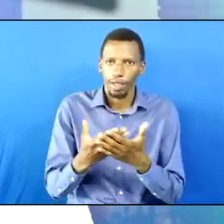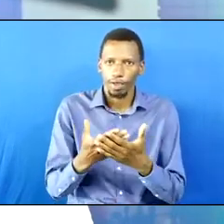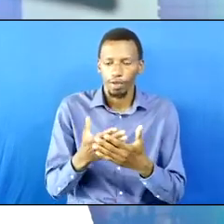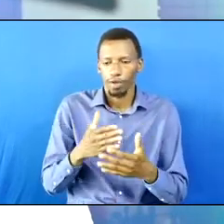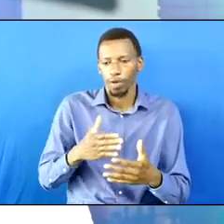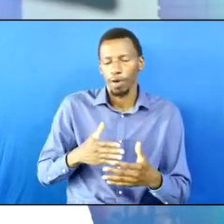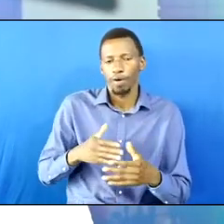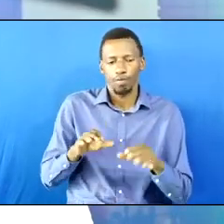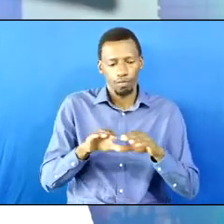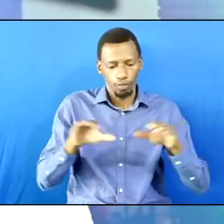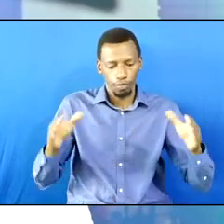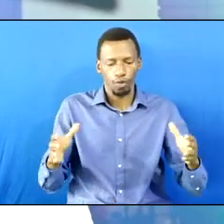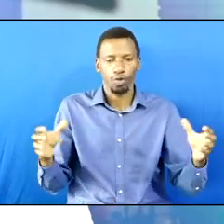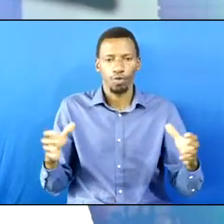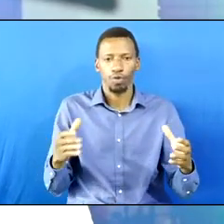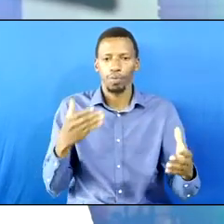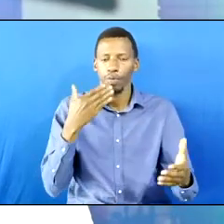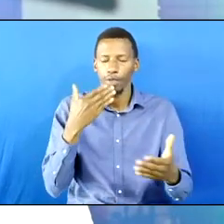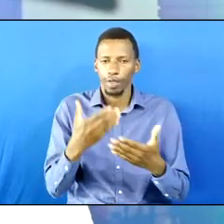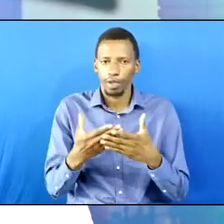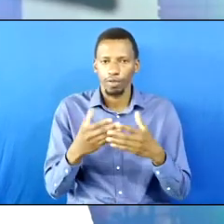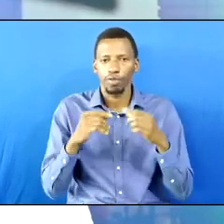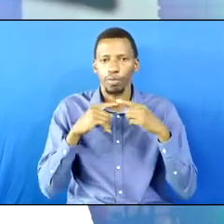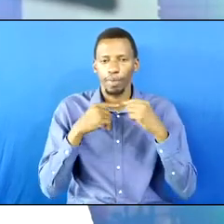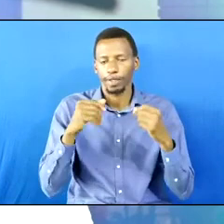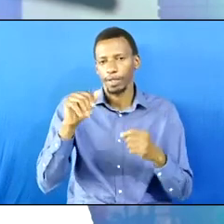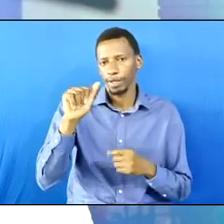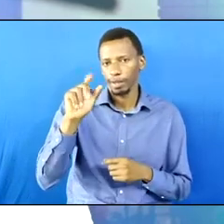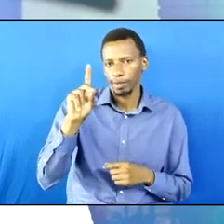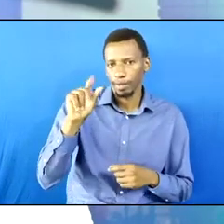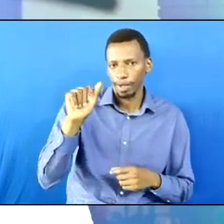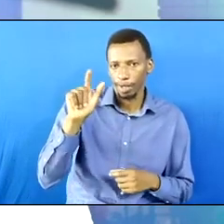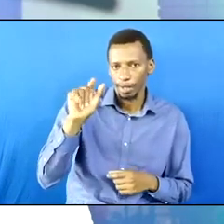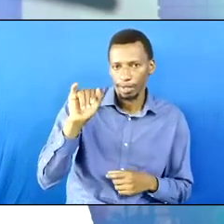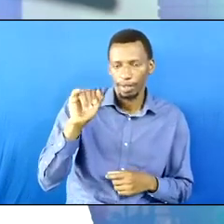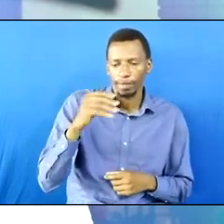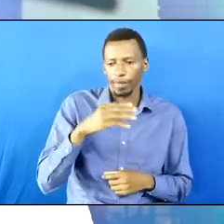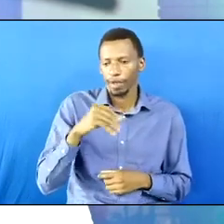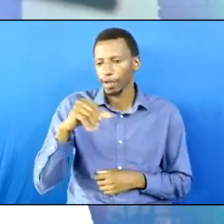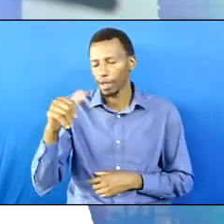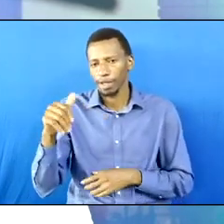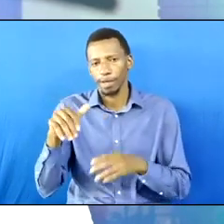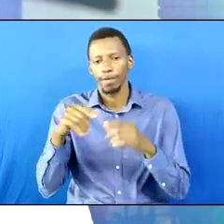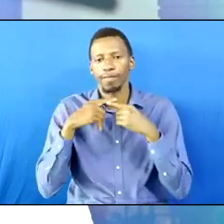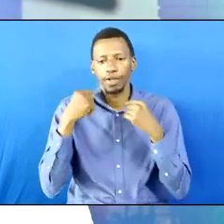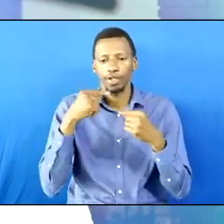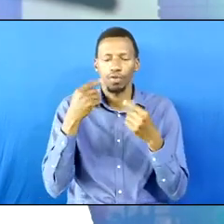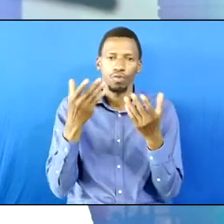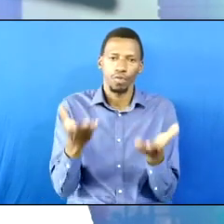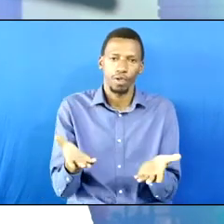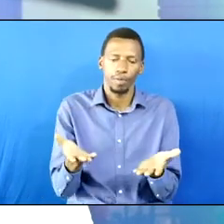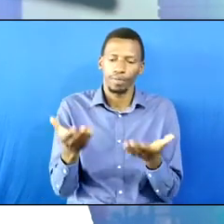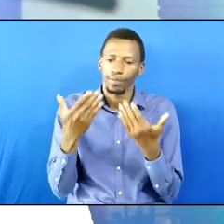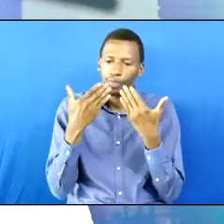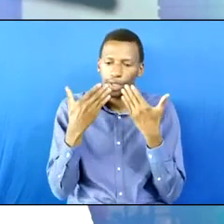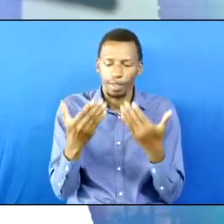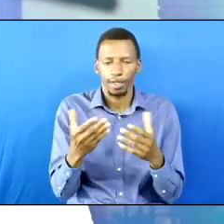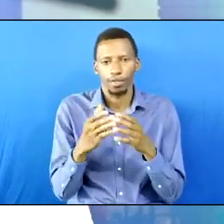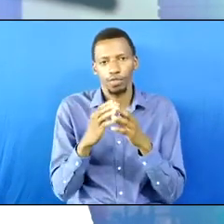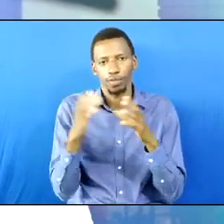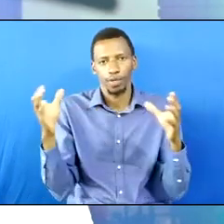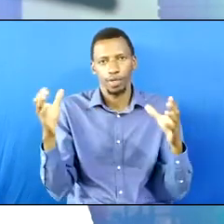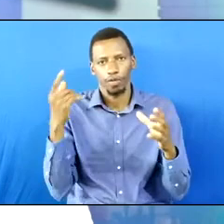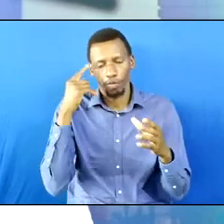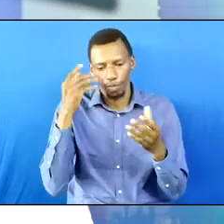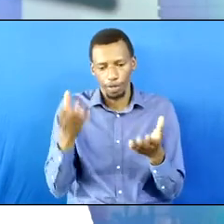Kali, Pastor Len Chan, and all other pastors who might be inside, please. Thank you so much for being here. I know you are praying for